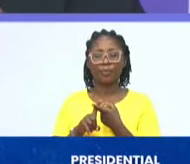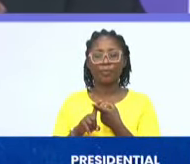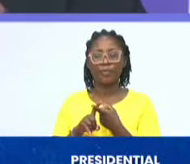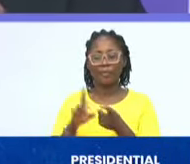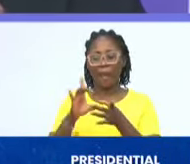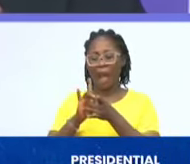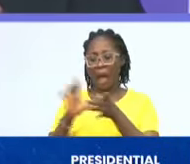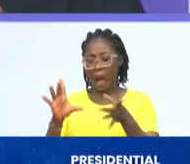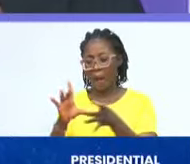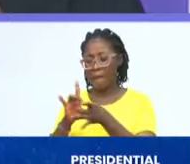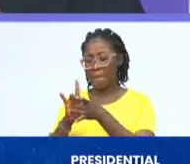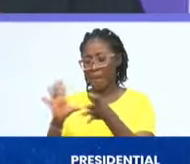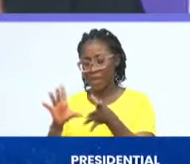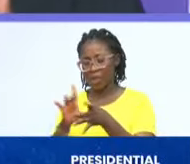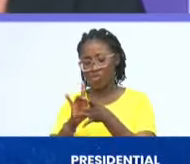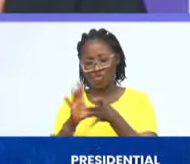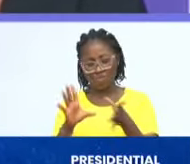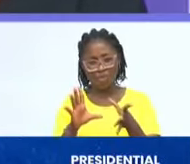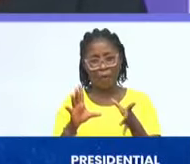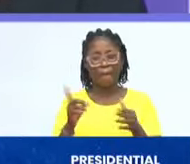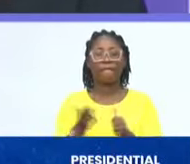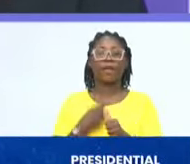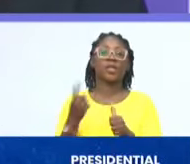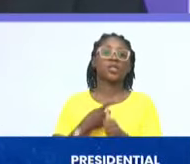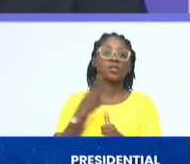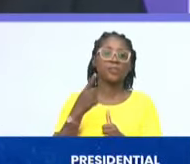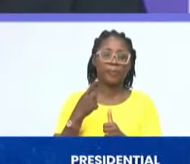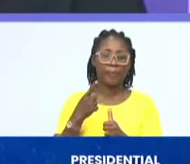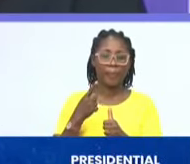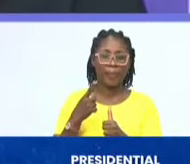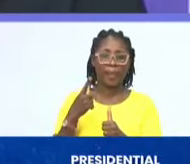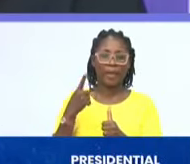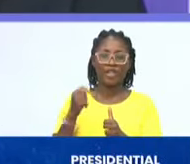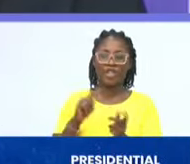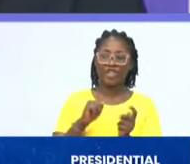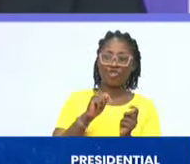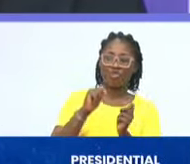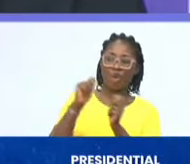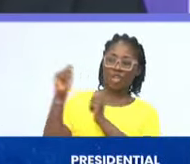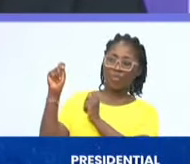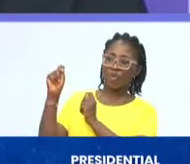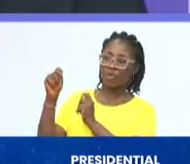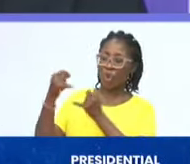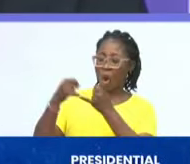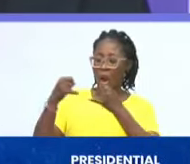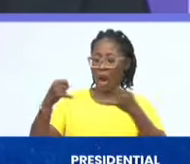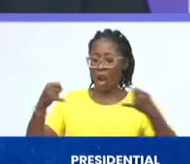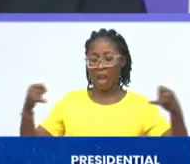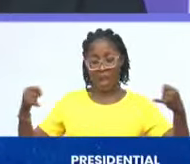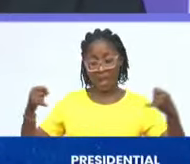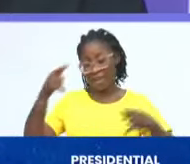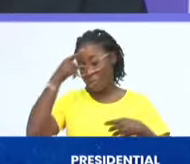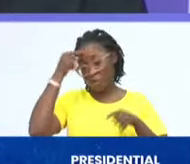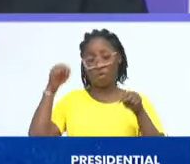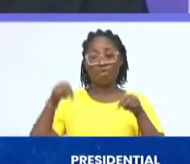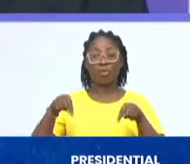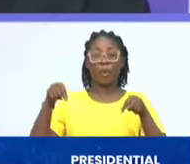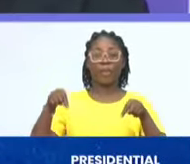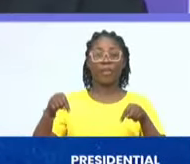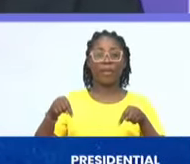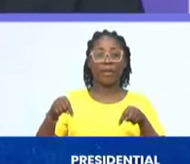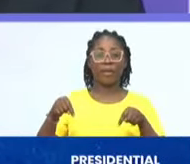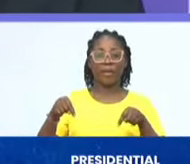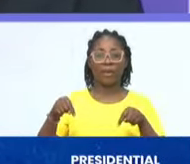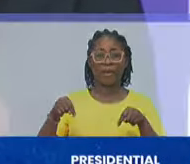unbundle first the transmission line. Because today,